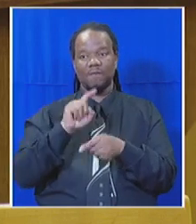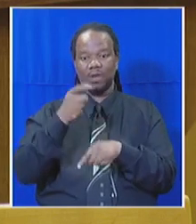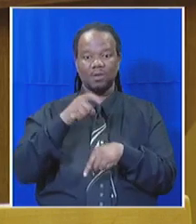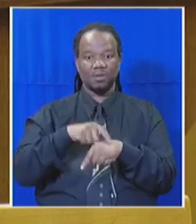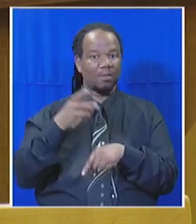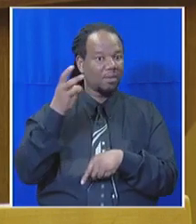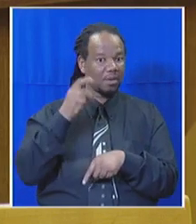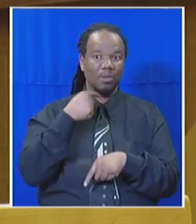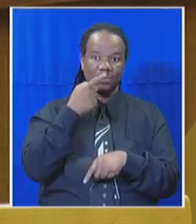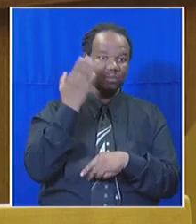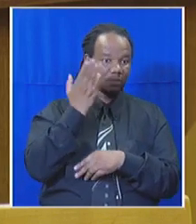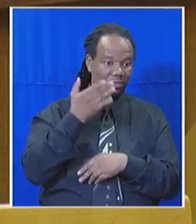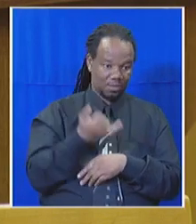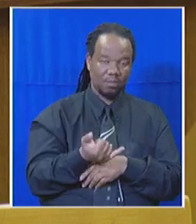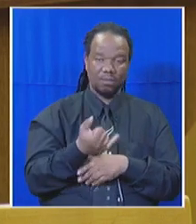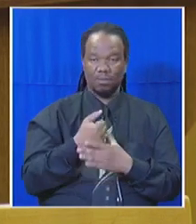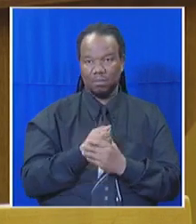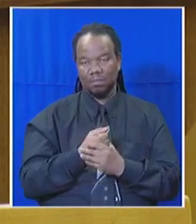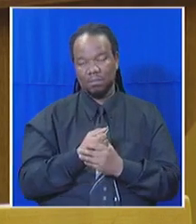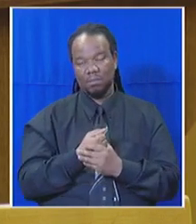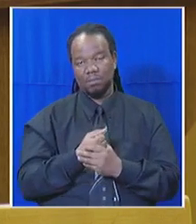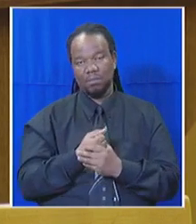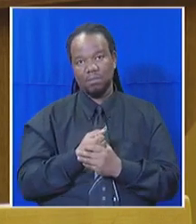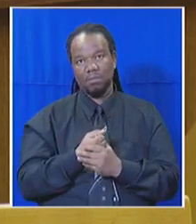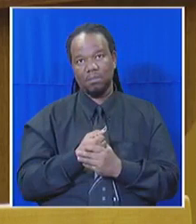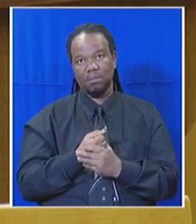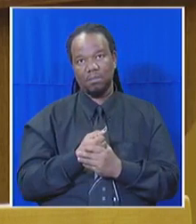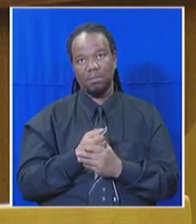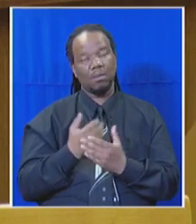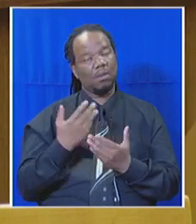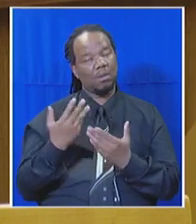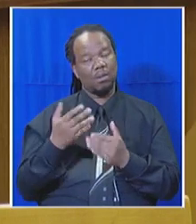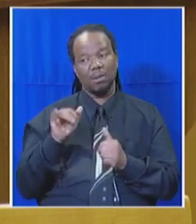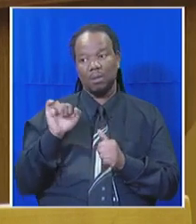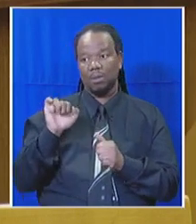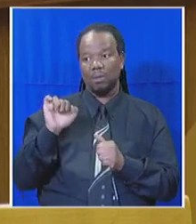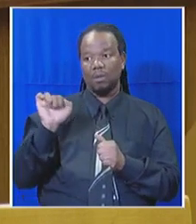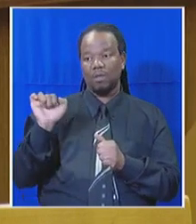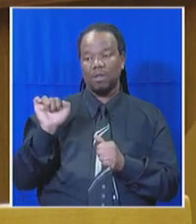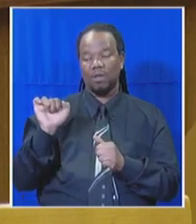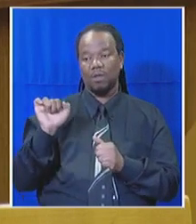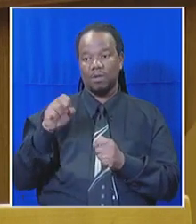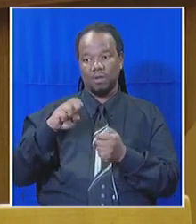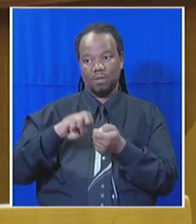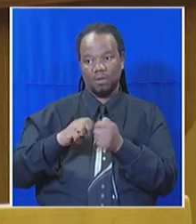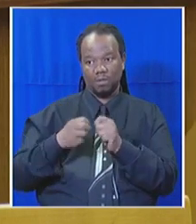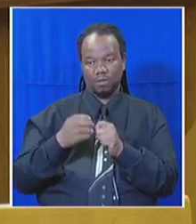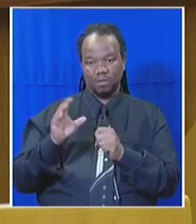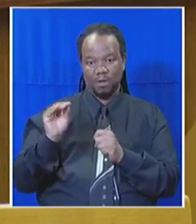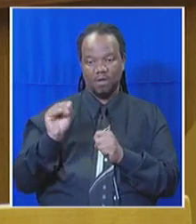think he must direct all the issues that he wants the committee to address to the committee, not